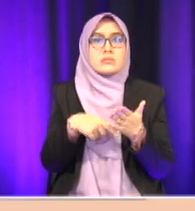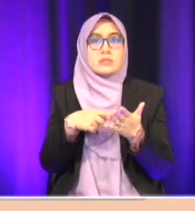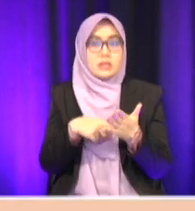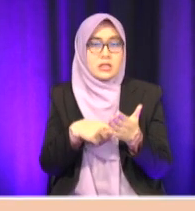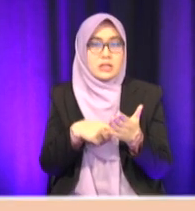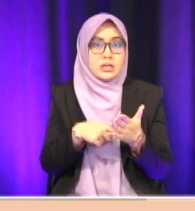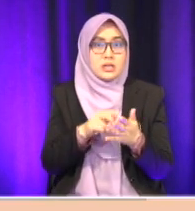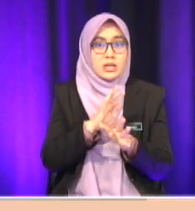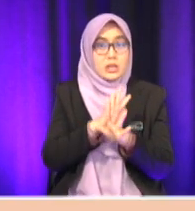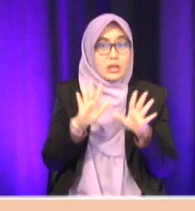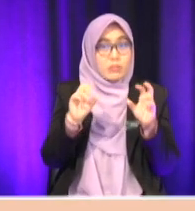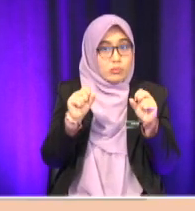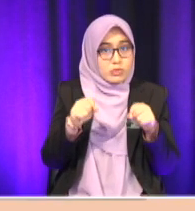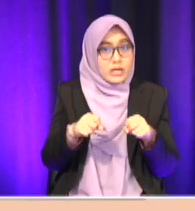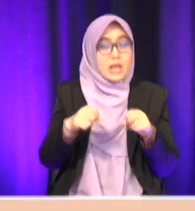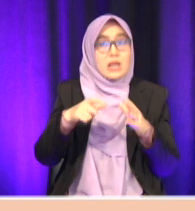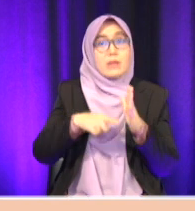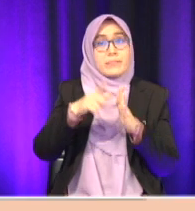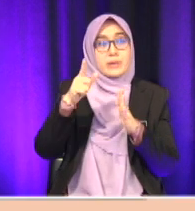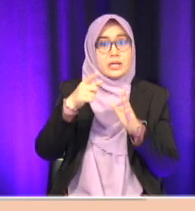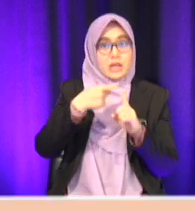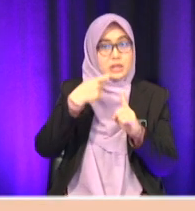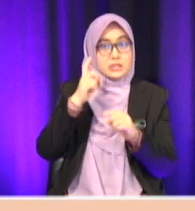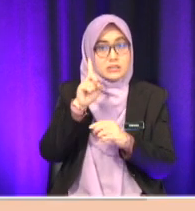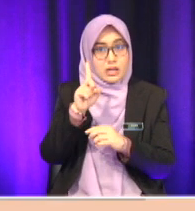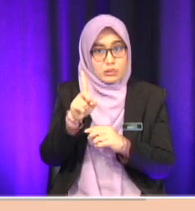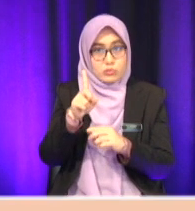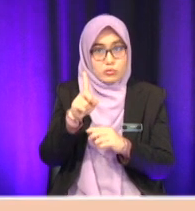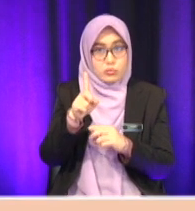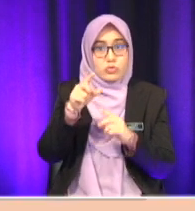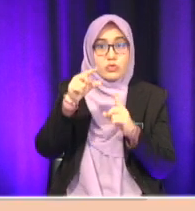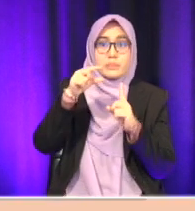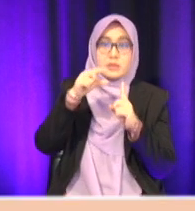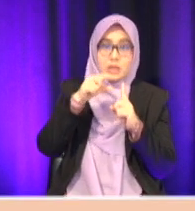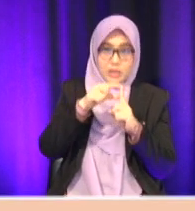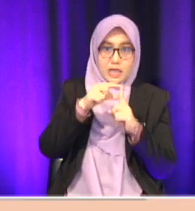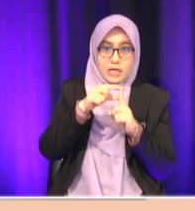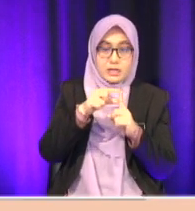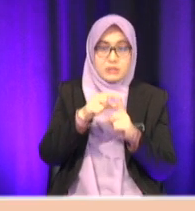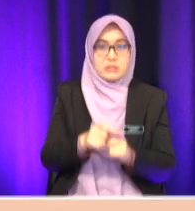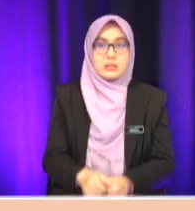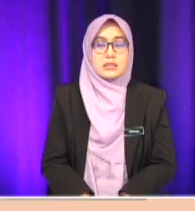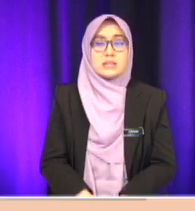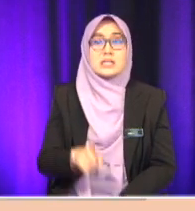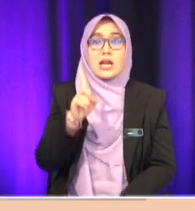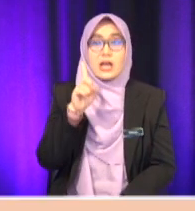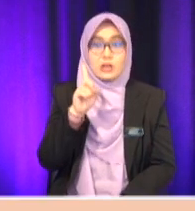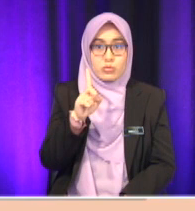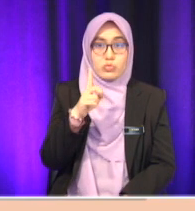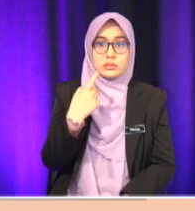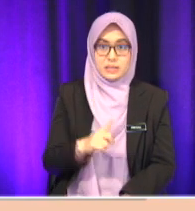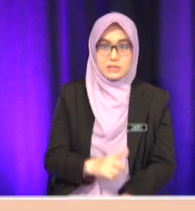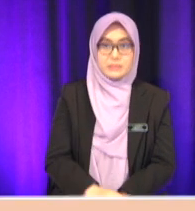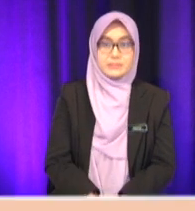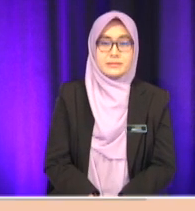no more than one word. Yes. Okay. So let's look at this one. Number 37. Those who